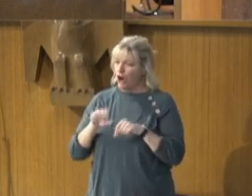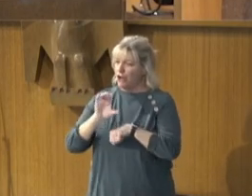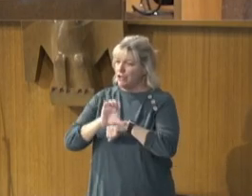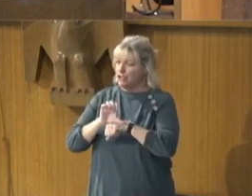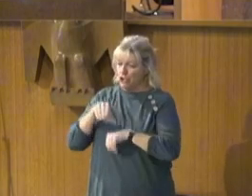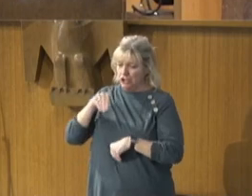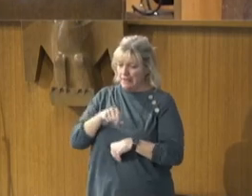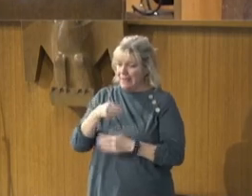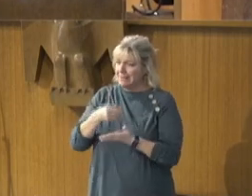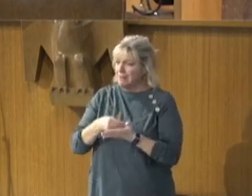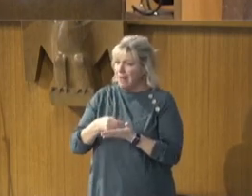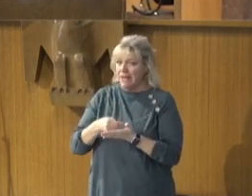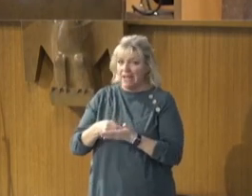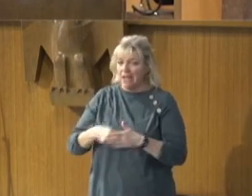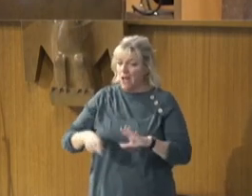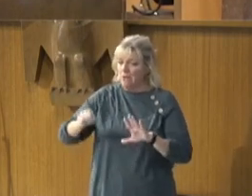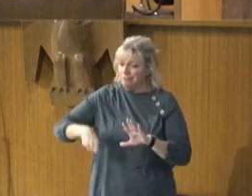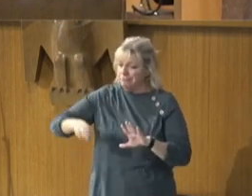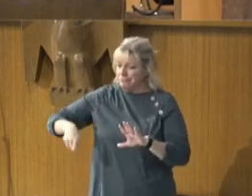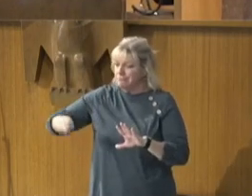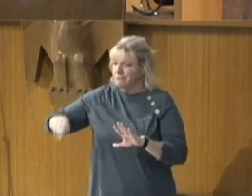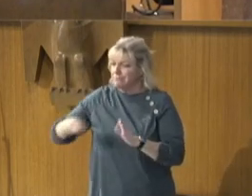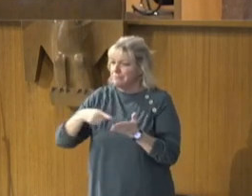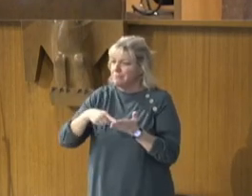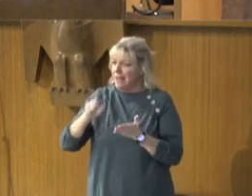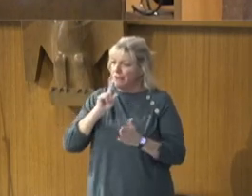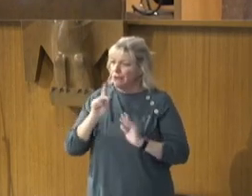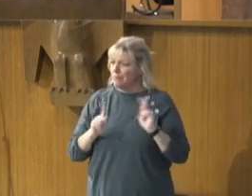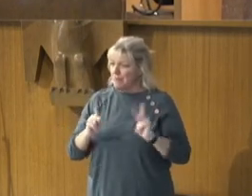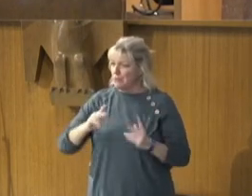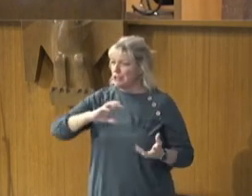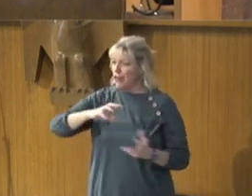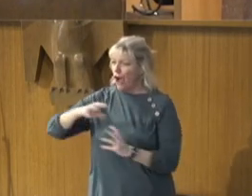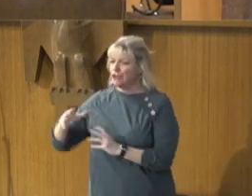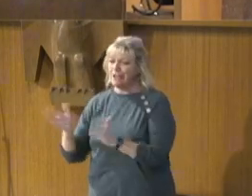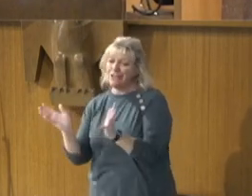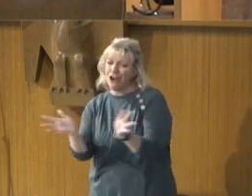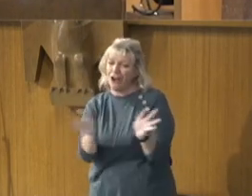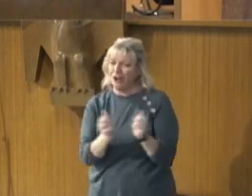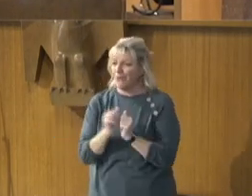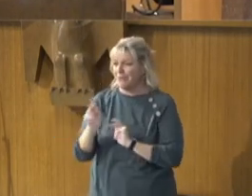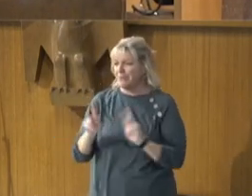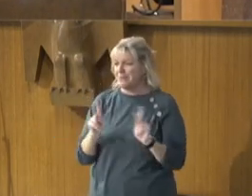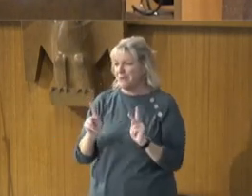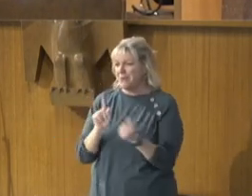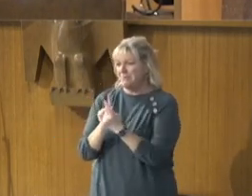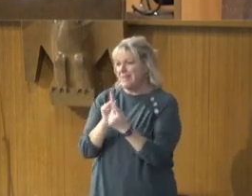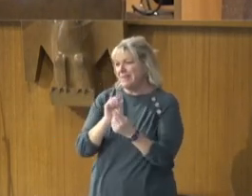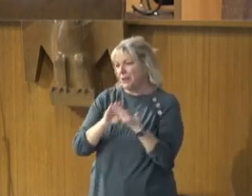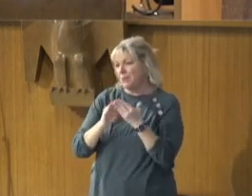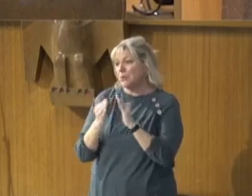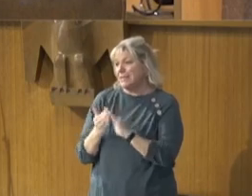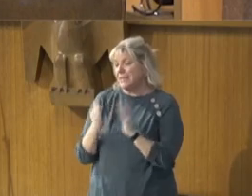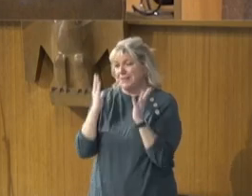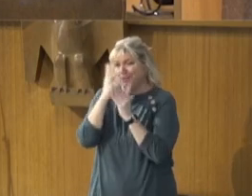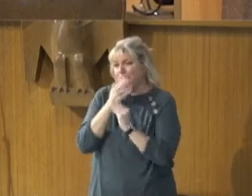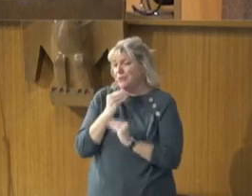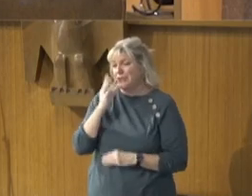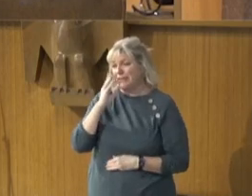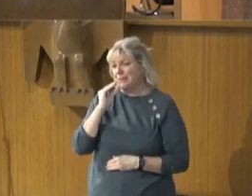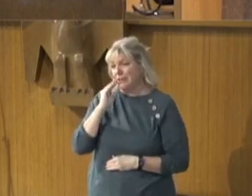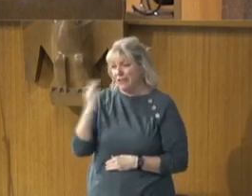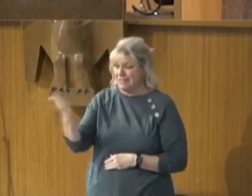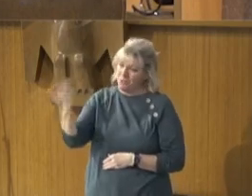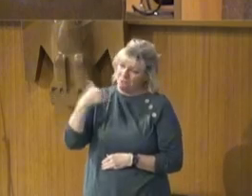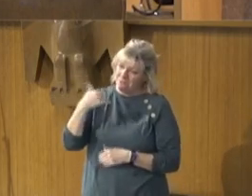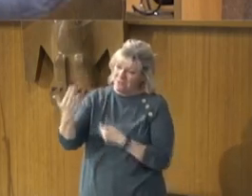laundry over the course of 2 hours, talk with people, get to know the community. It's a really beautiful experience, and we would love for you to be a part of